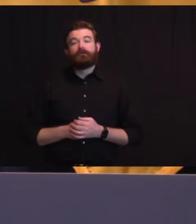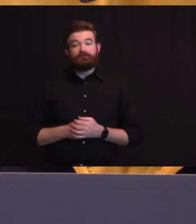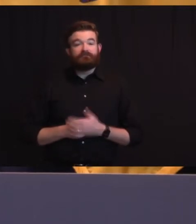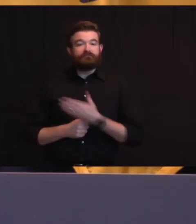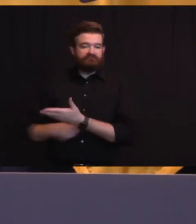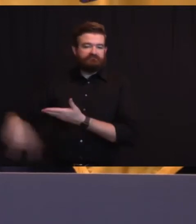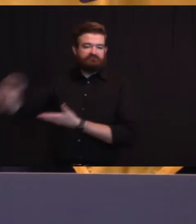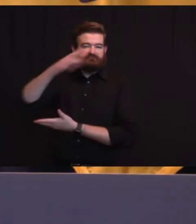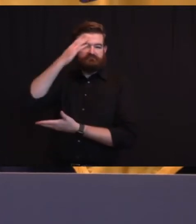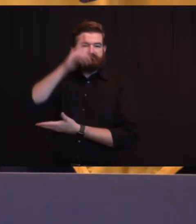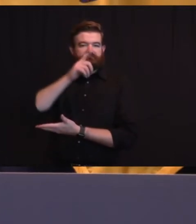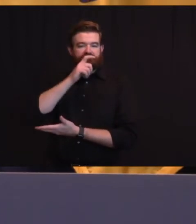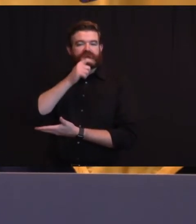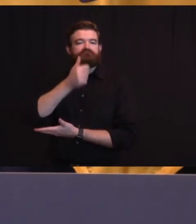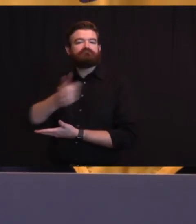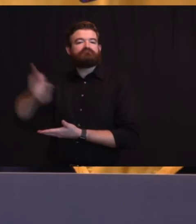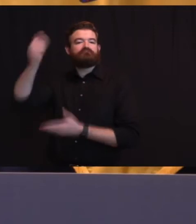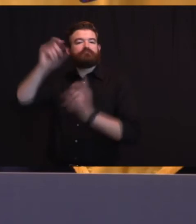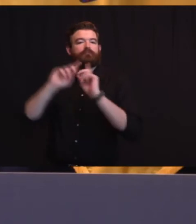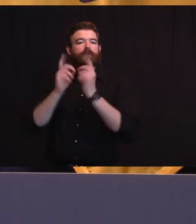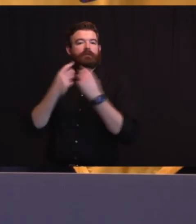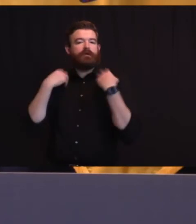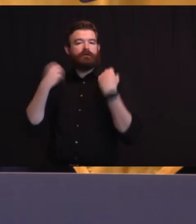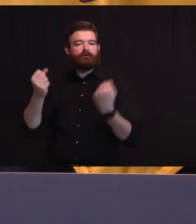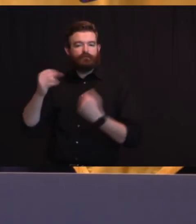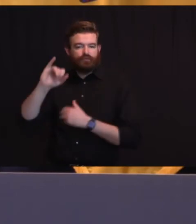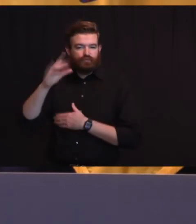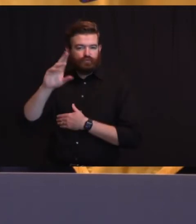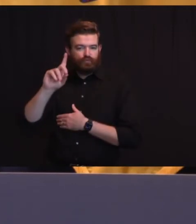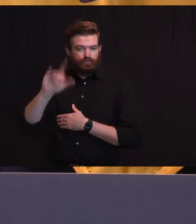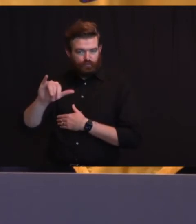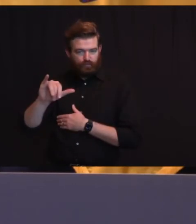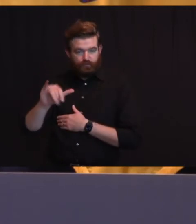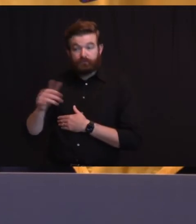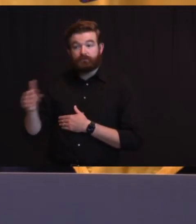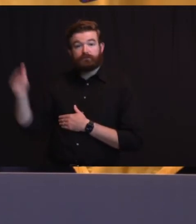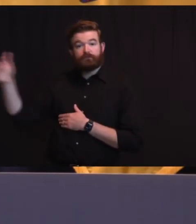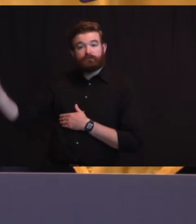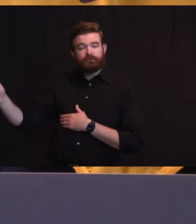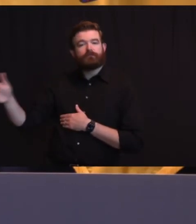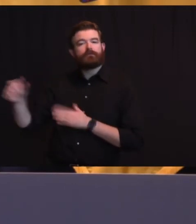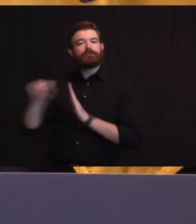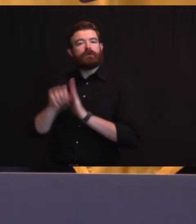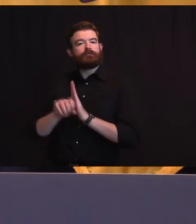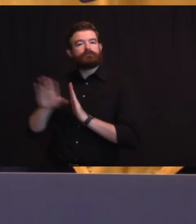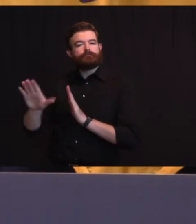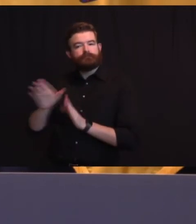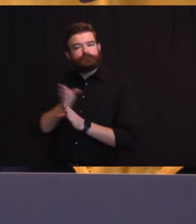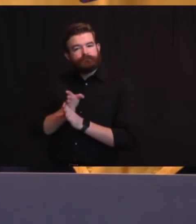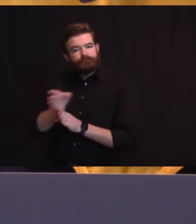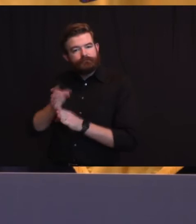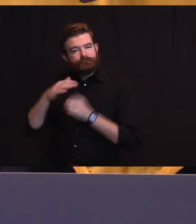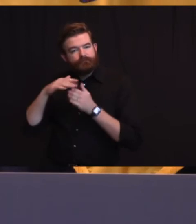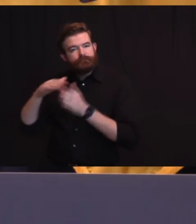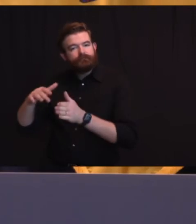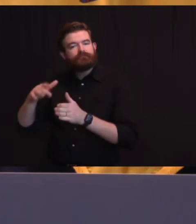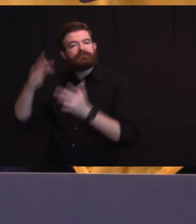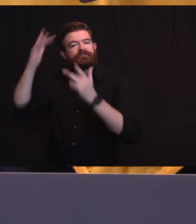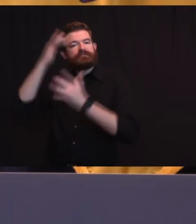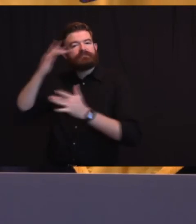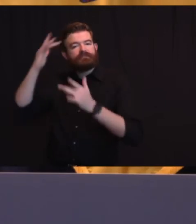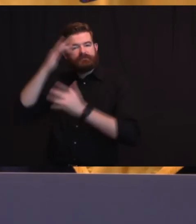Judy Persicelli. To her right, the Department of Health's Communicable Disease Service Director, Dr. Ed Lifshitz, another familiar face. Great to have you